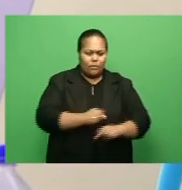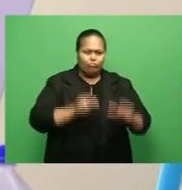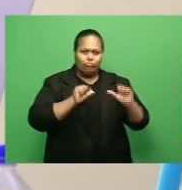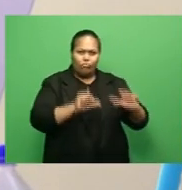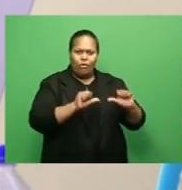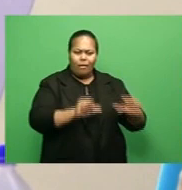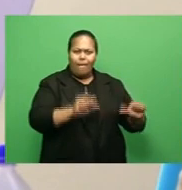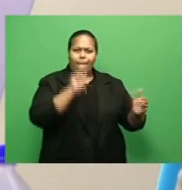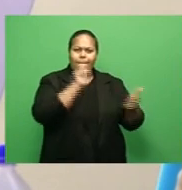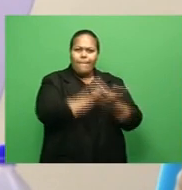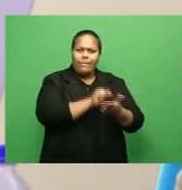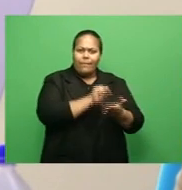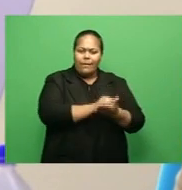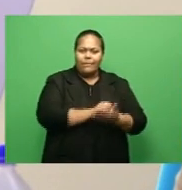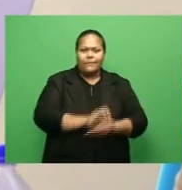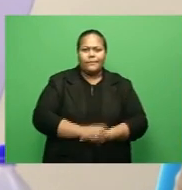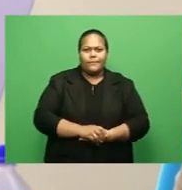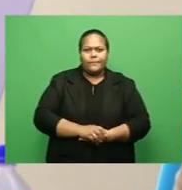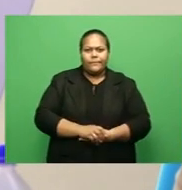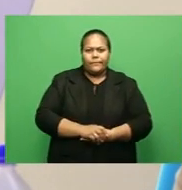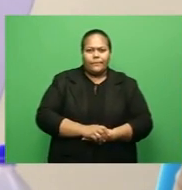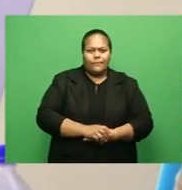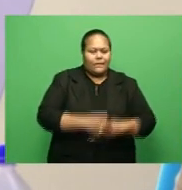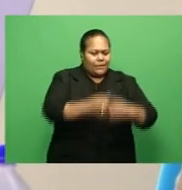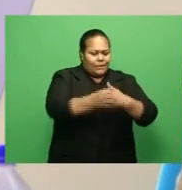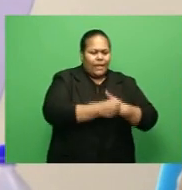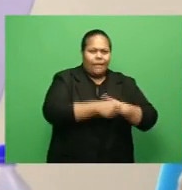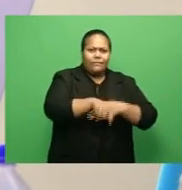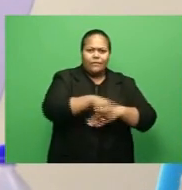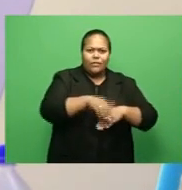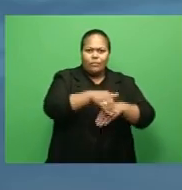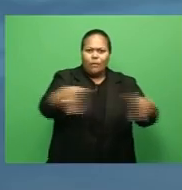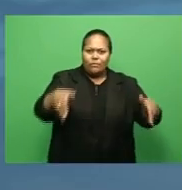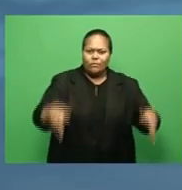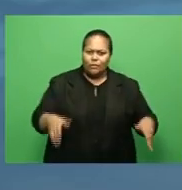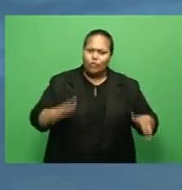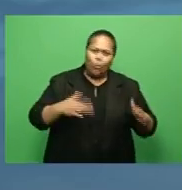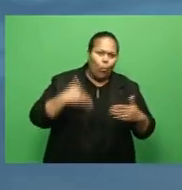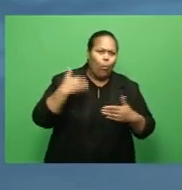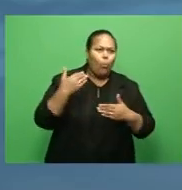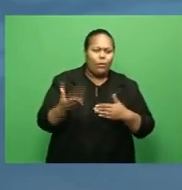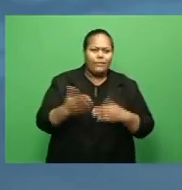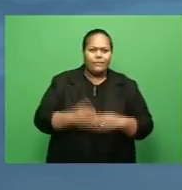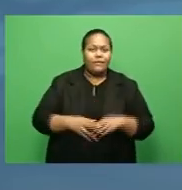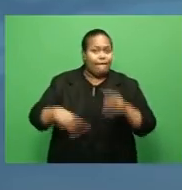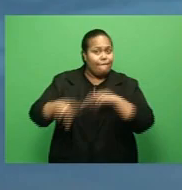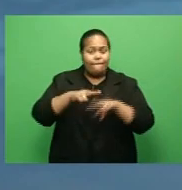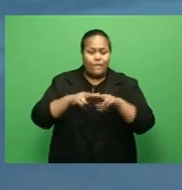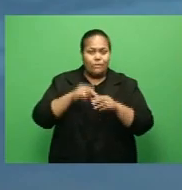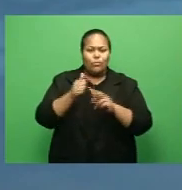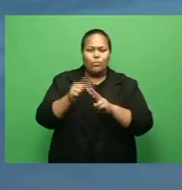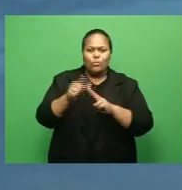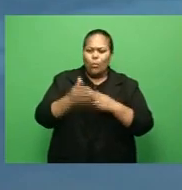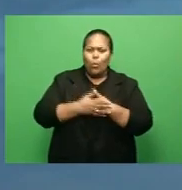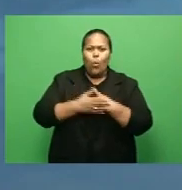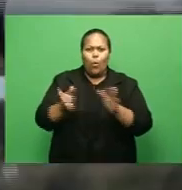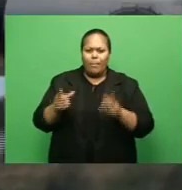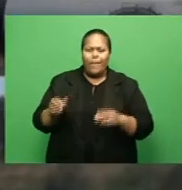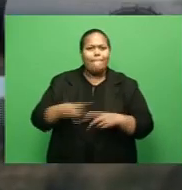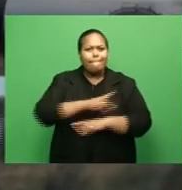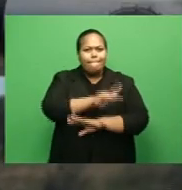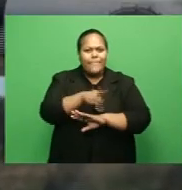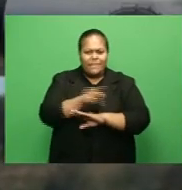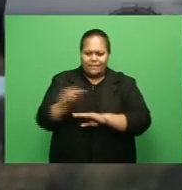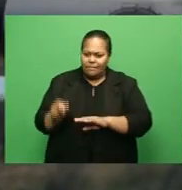protections that preserve their bounty and beauty for all time. Fiji has also opened Pacific pathways to